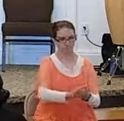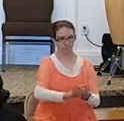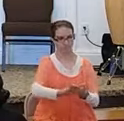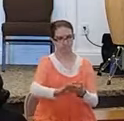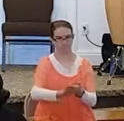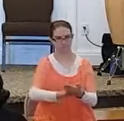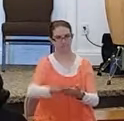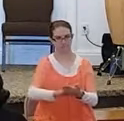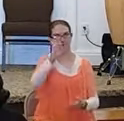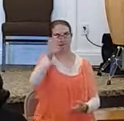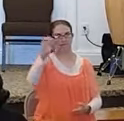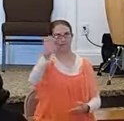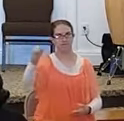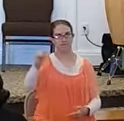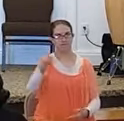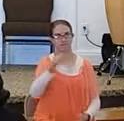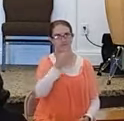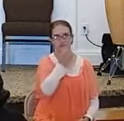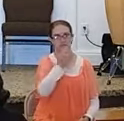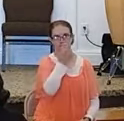tears off of his feet with her hair.